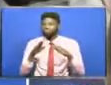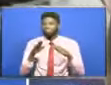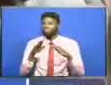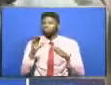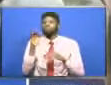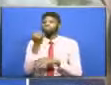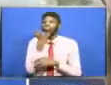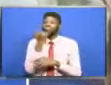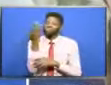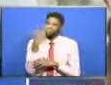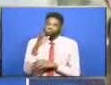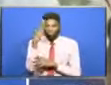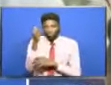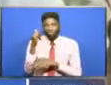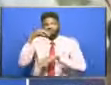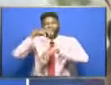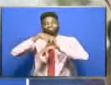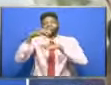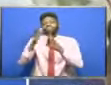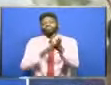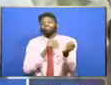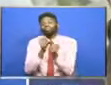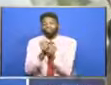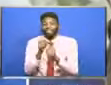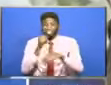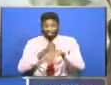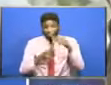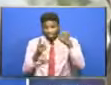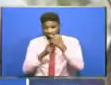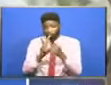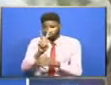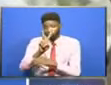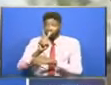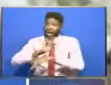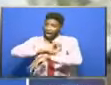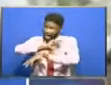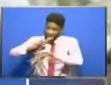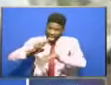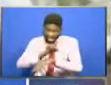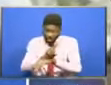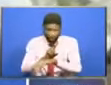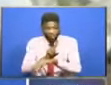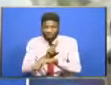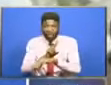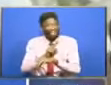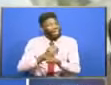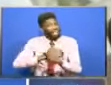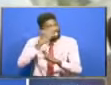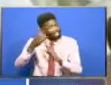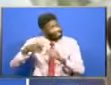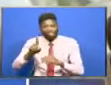hivyo ikisha masaa 72 hajaomba msamaha hadharani,